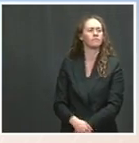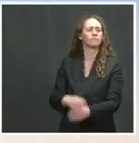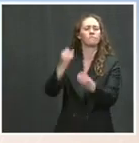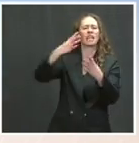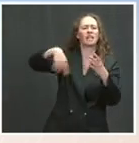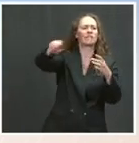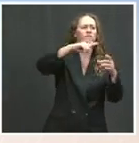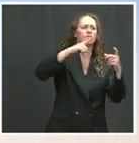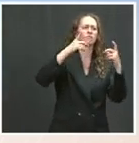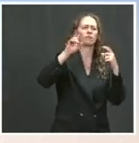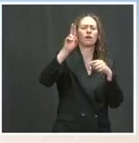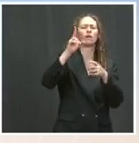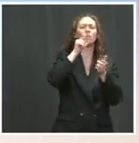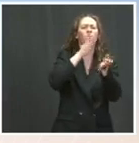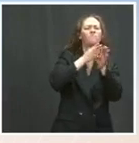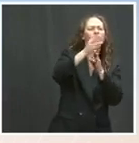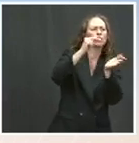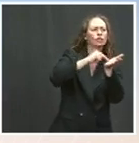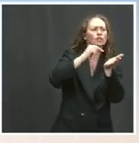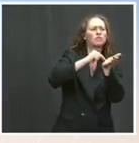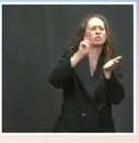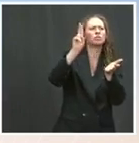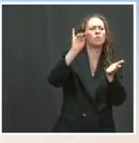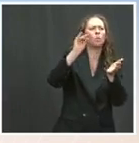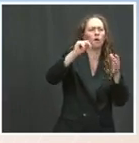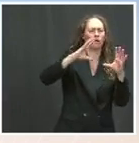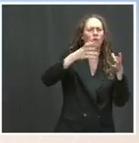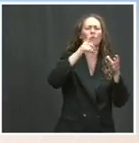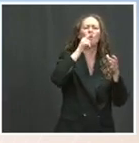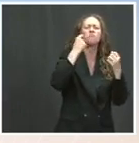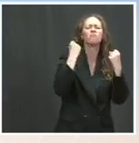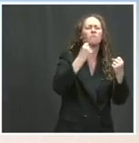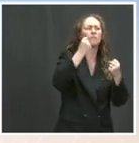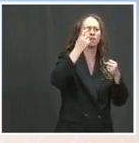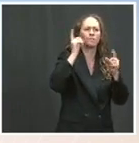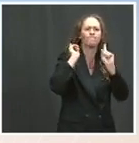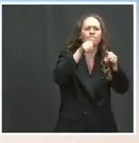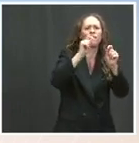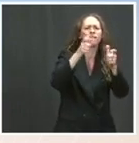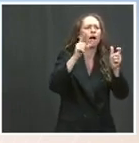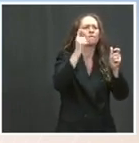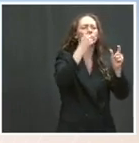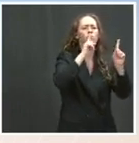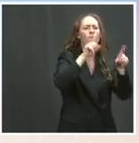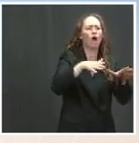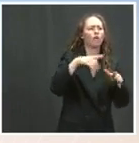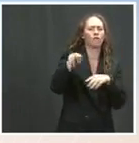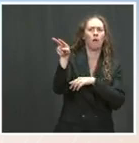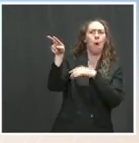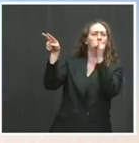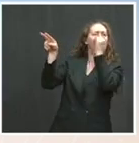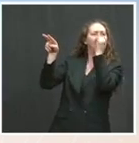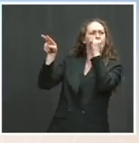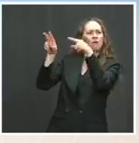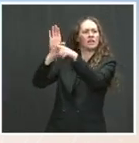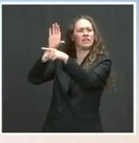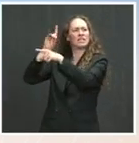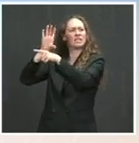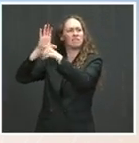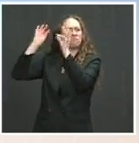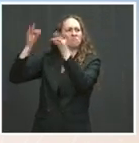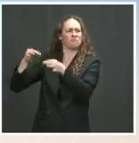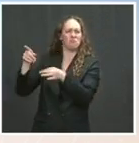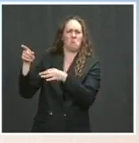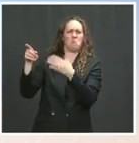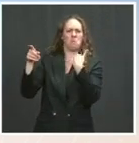of color at risk, and that they're calling for the CDC to reverse that. What's the White House's stance on that union in particular, saying that